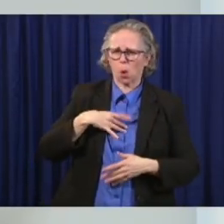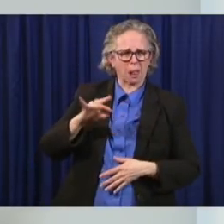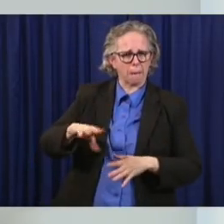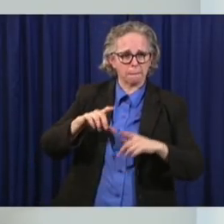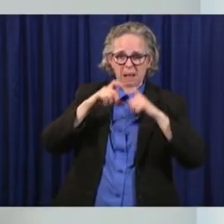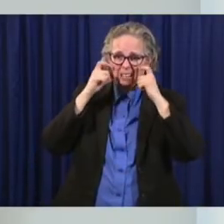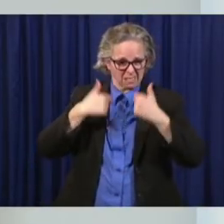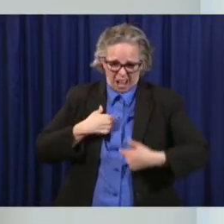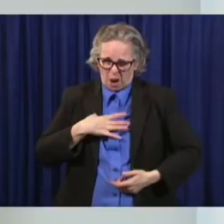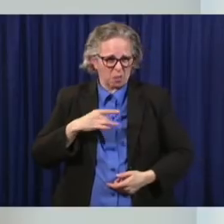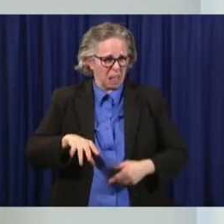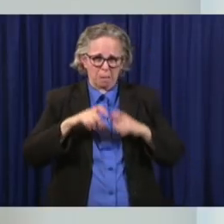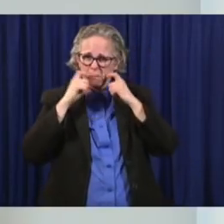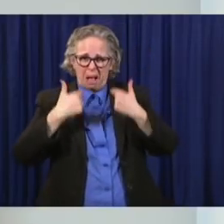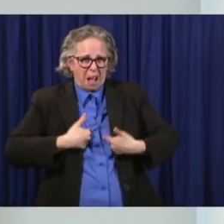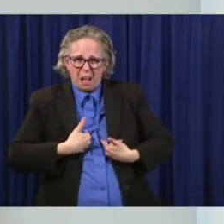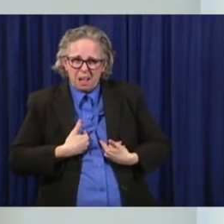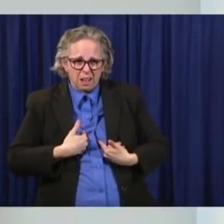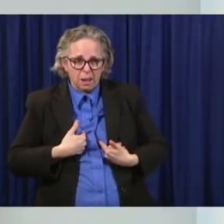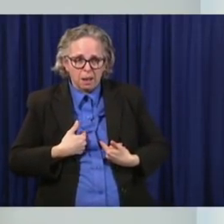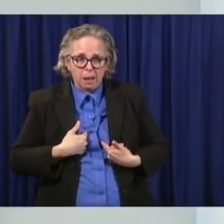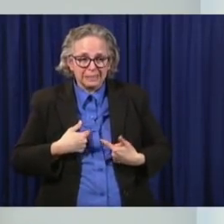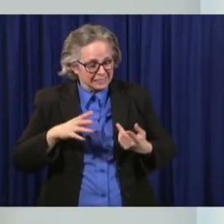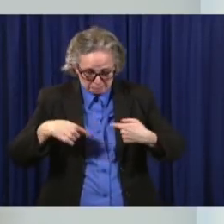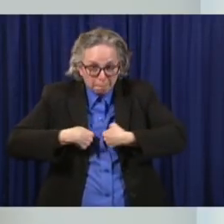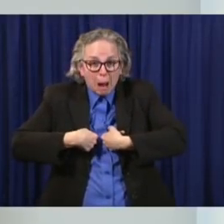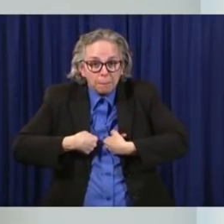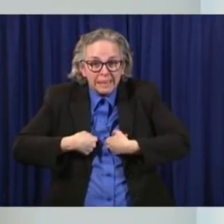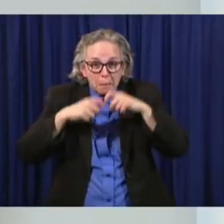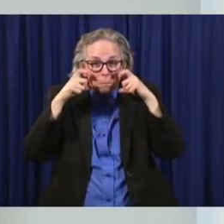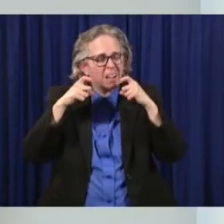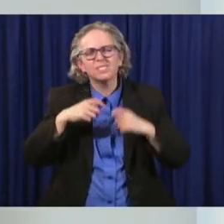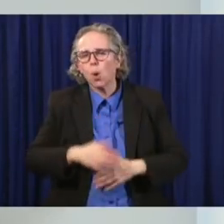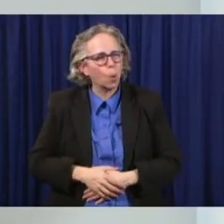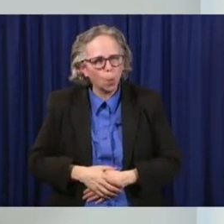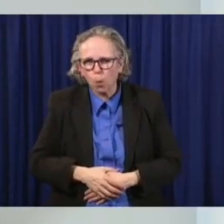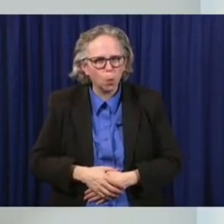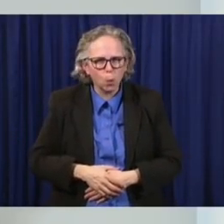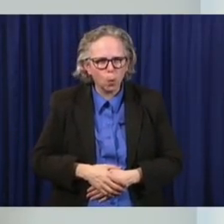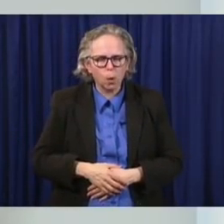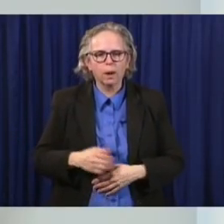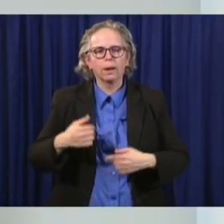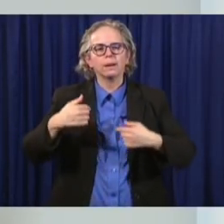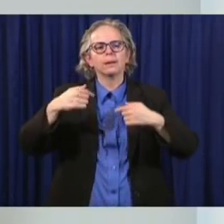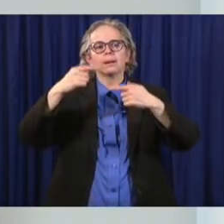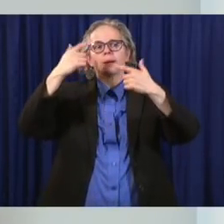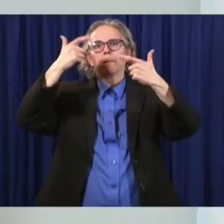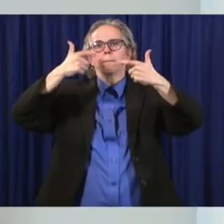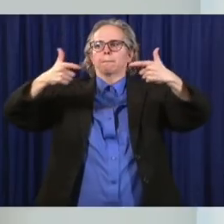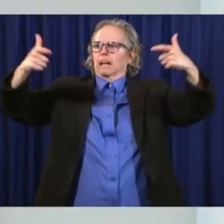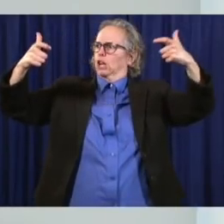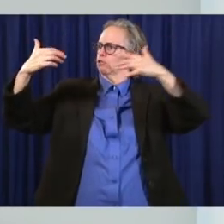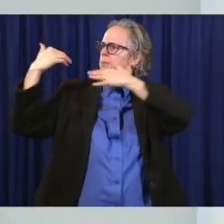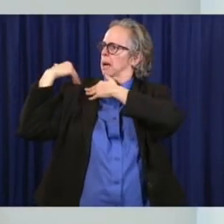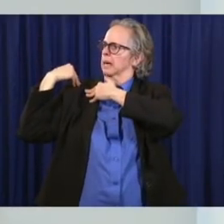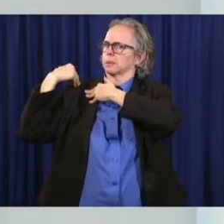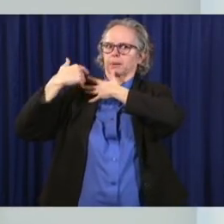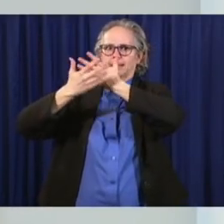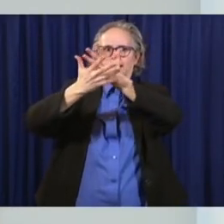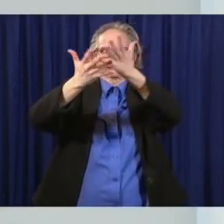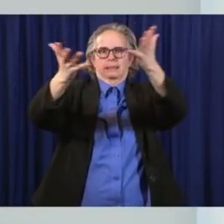don't. But it's not about me. It's not about any one of us. It's about the responsibility we have to each other, to